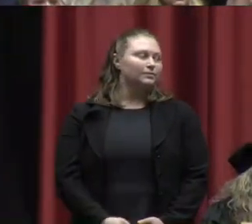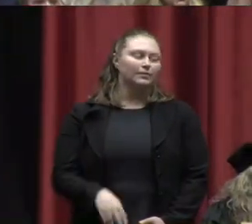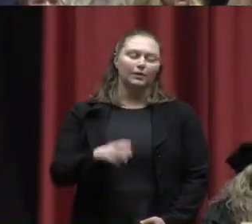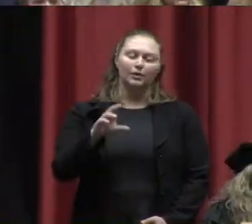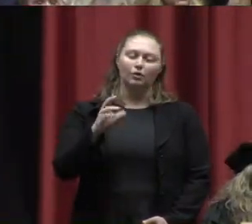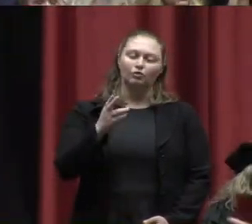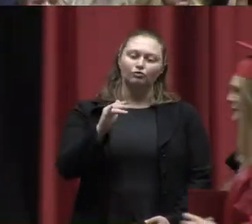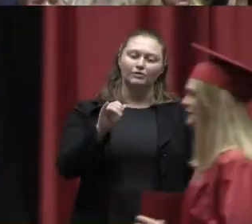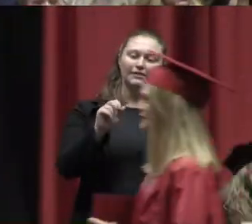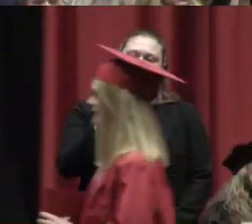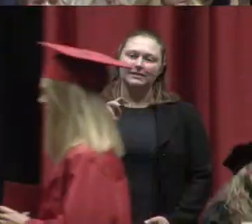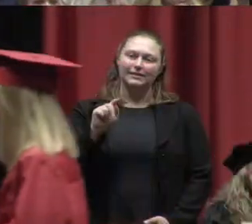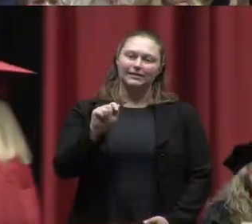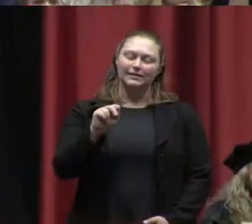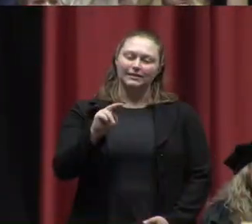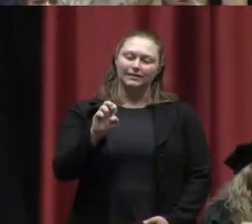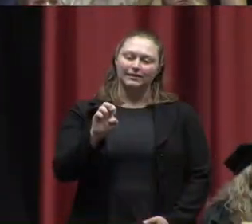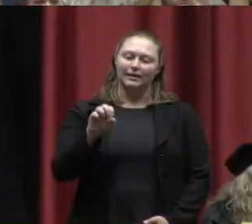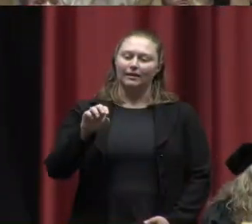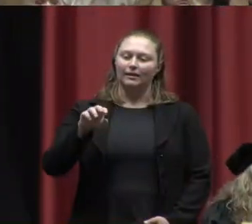Kirsten Keller.